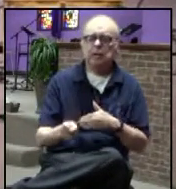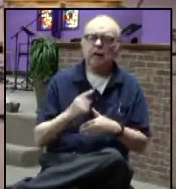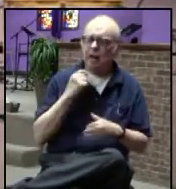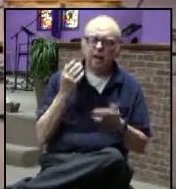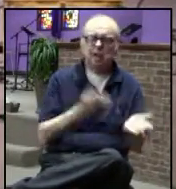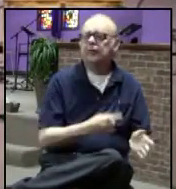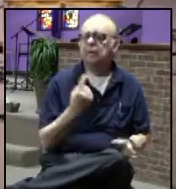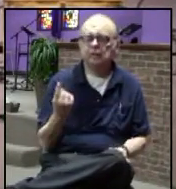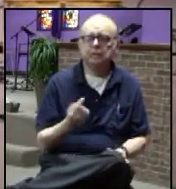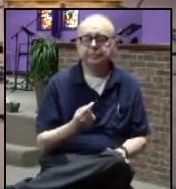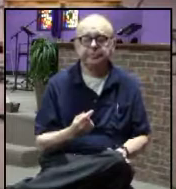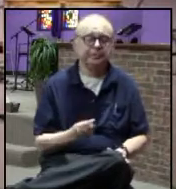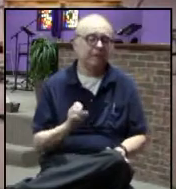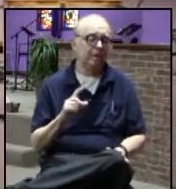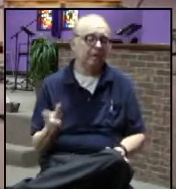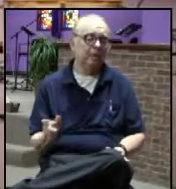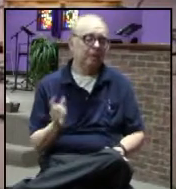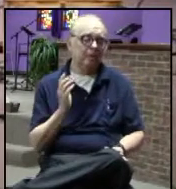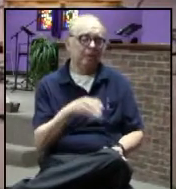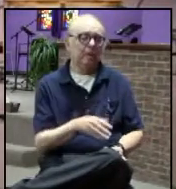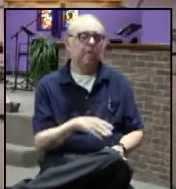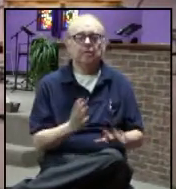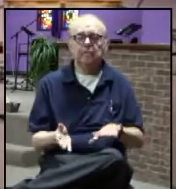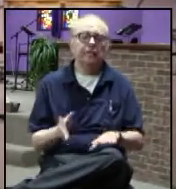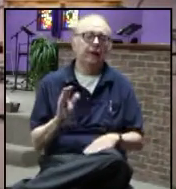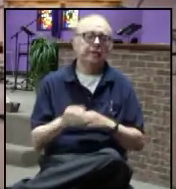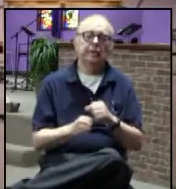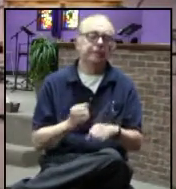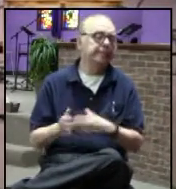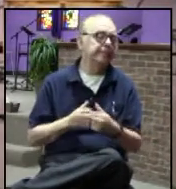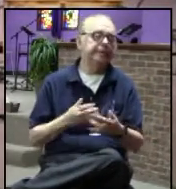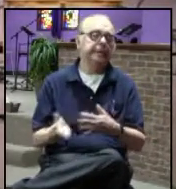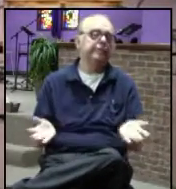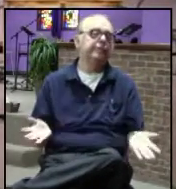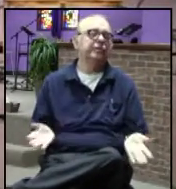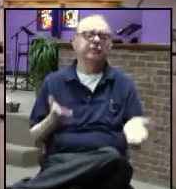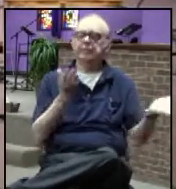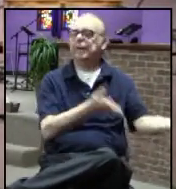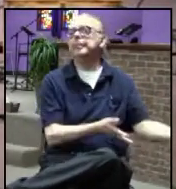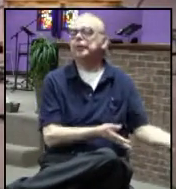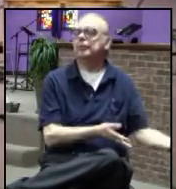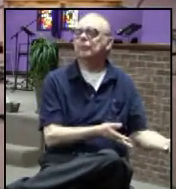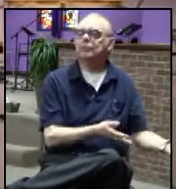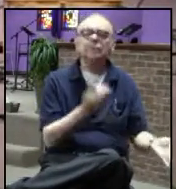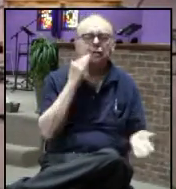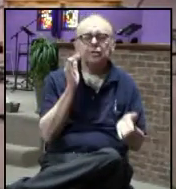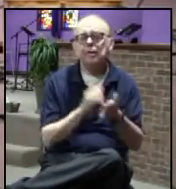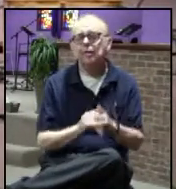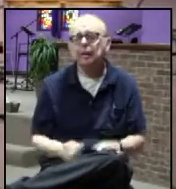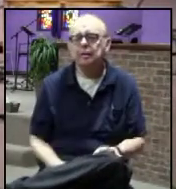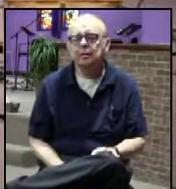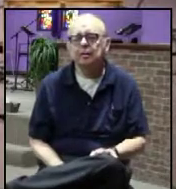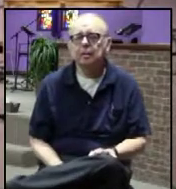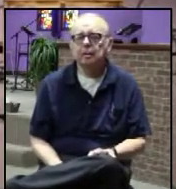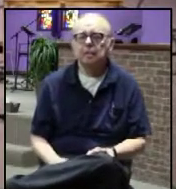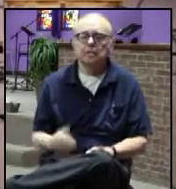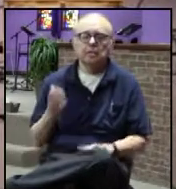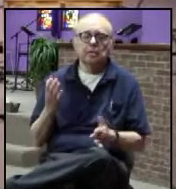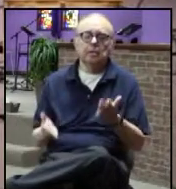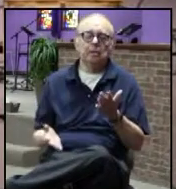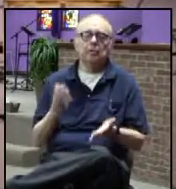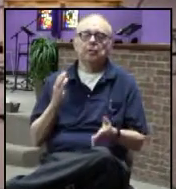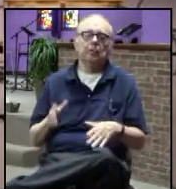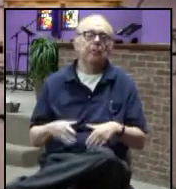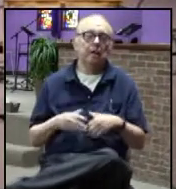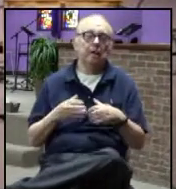leaving them alone and saying, well, you know, you're going to die in 5 years anyway. And do you know that? They may outlive each and